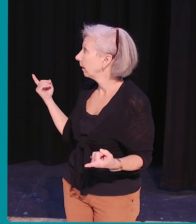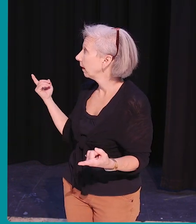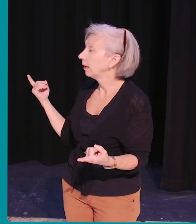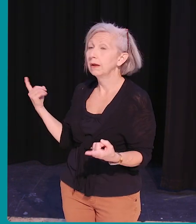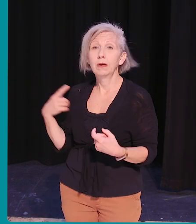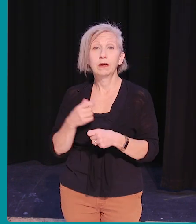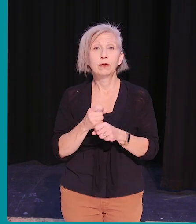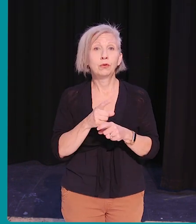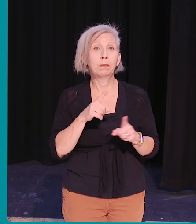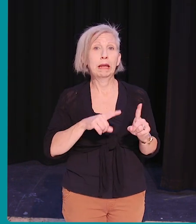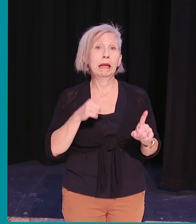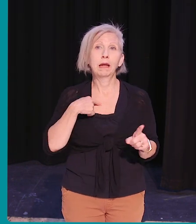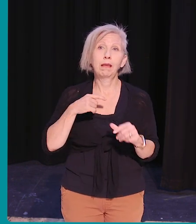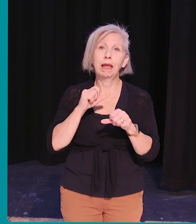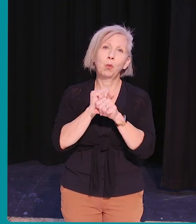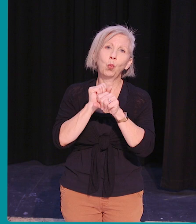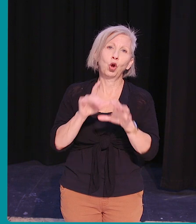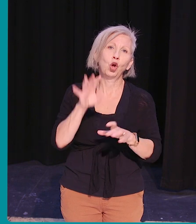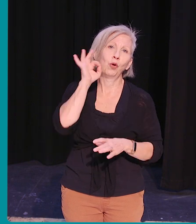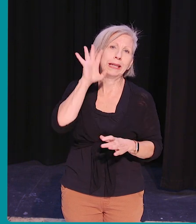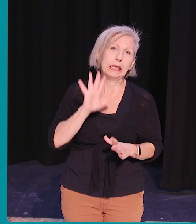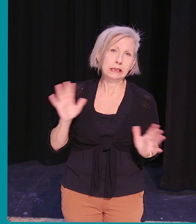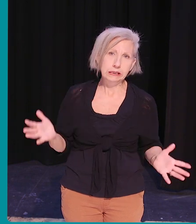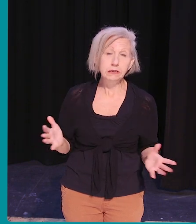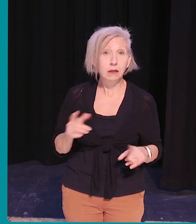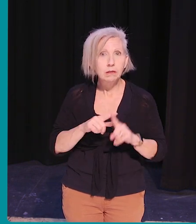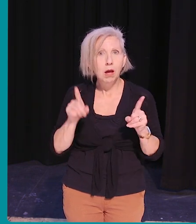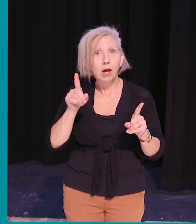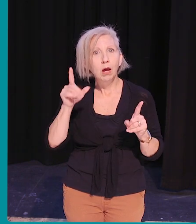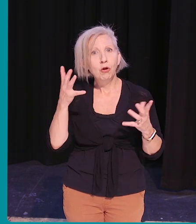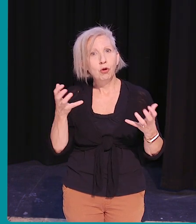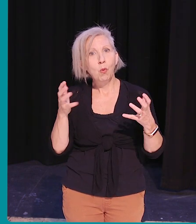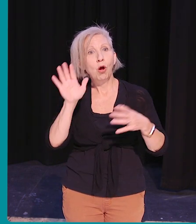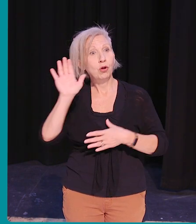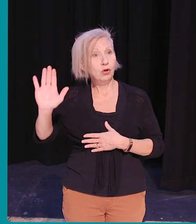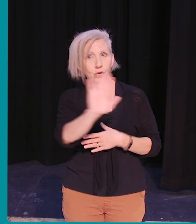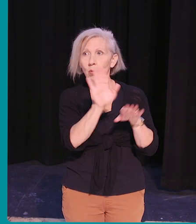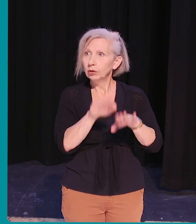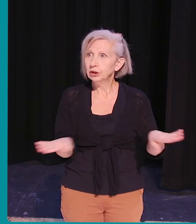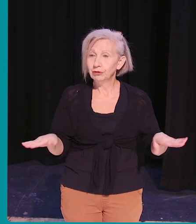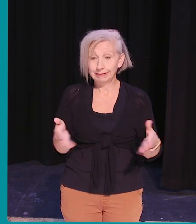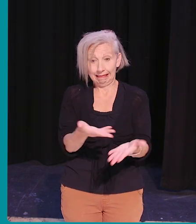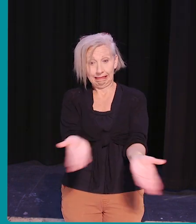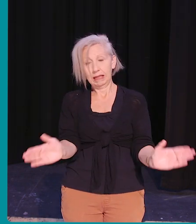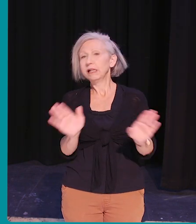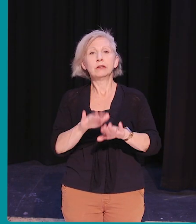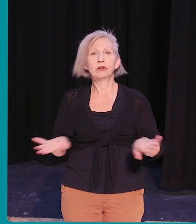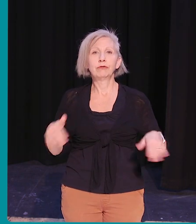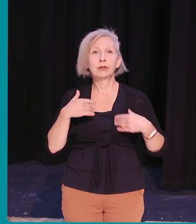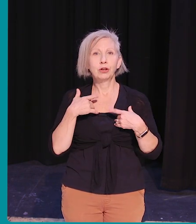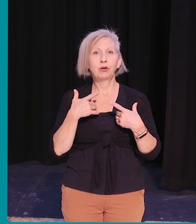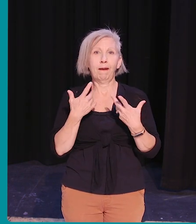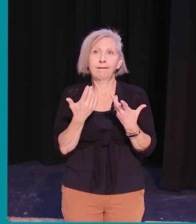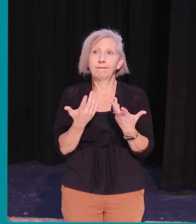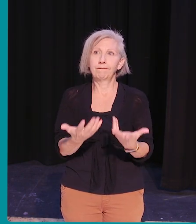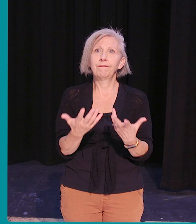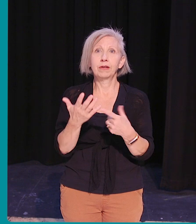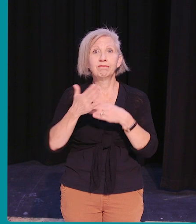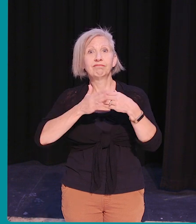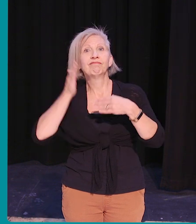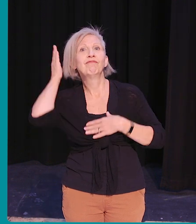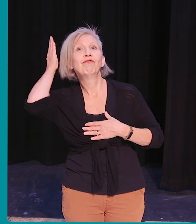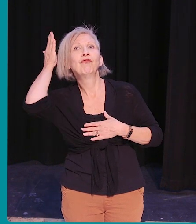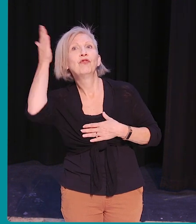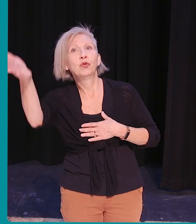to a steady job, to have a decent income, to be able to afford a vacation or retirement and whatever, right? We have to give our kids the skills they